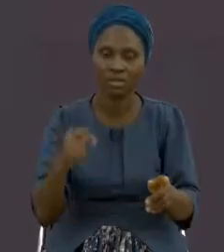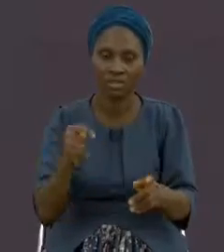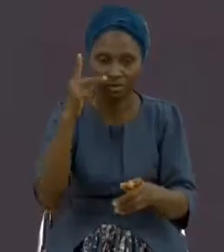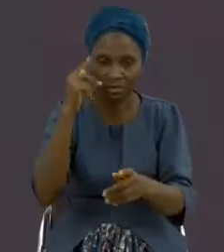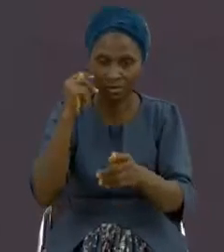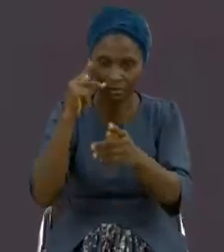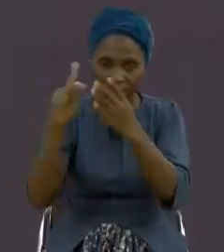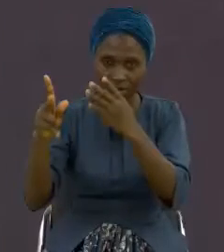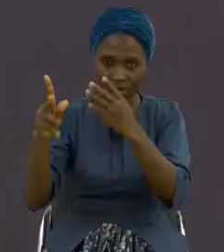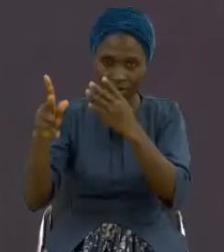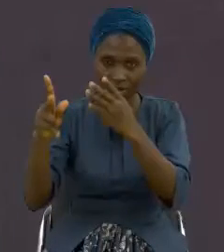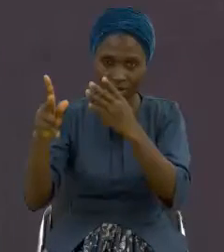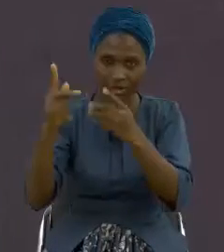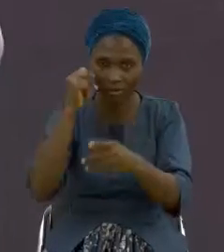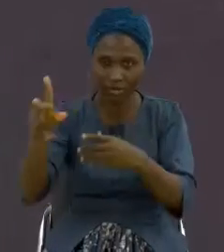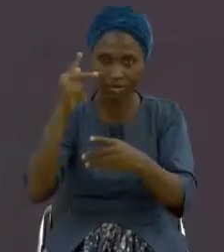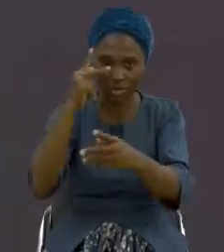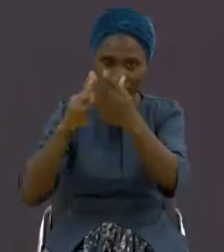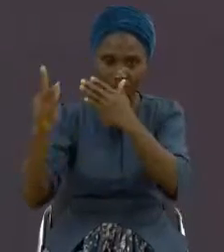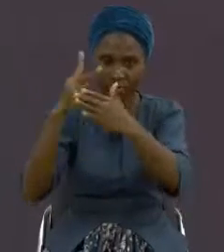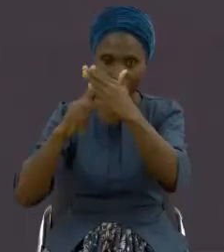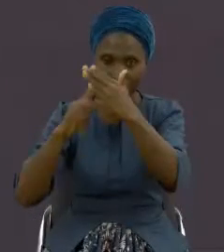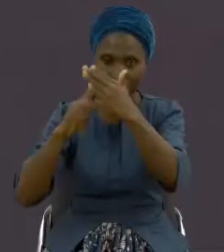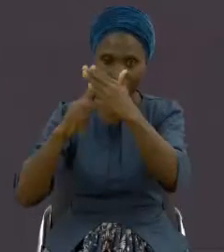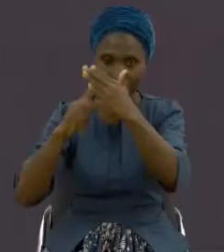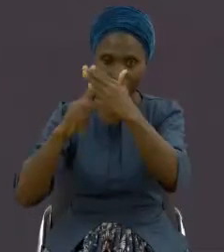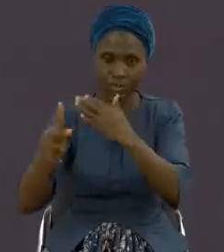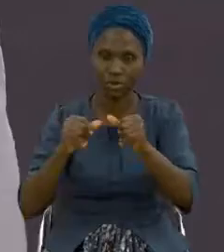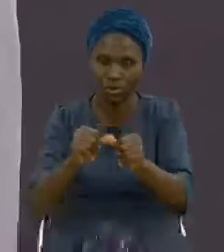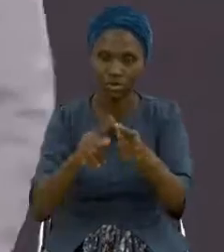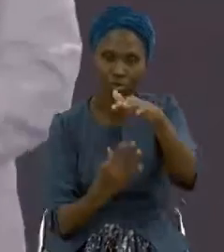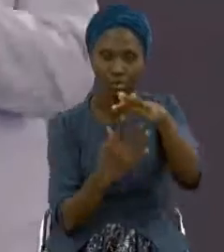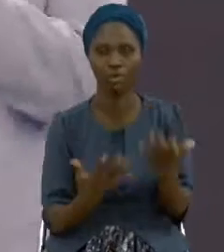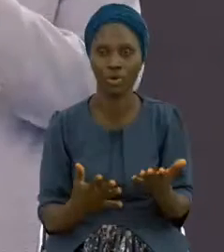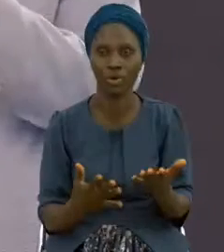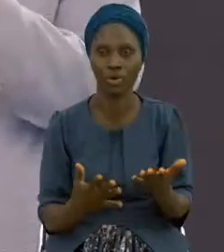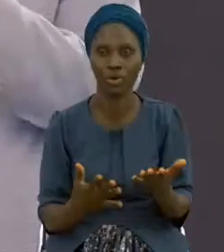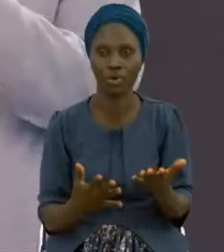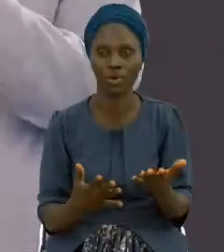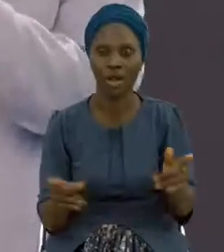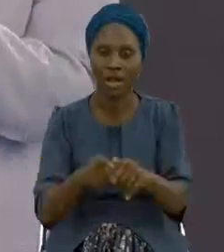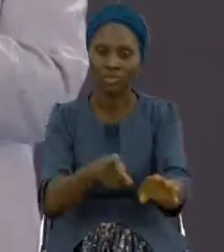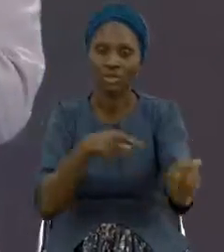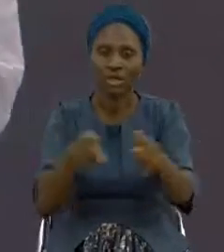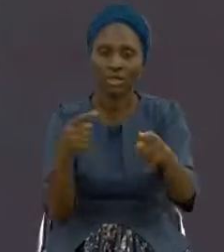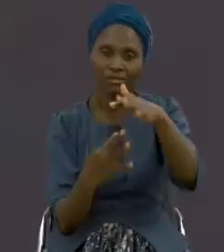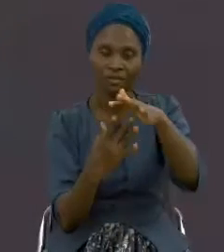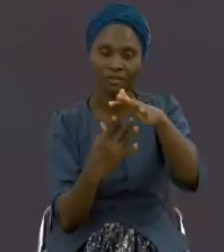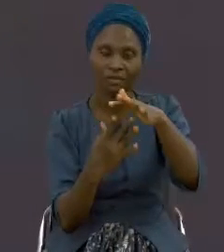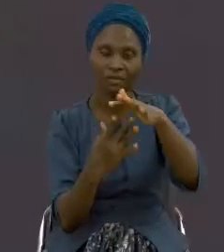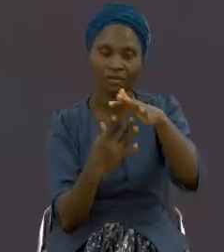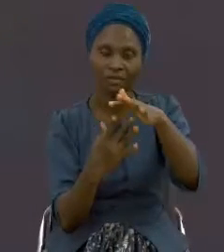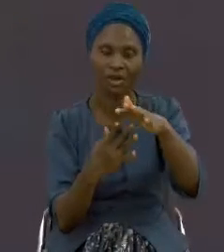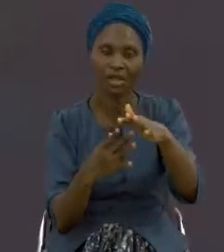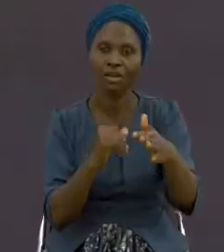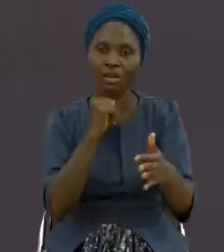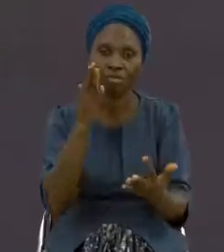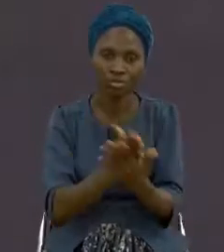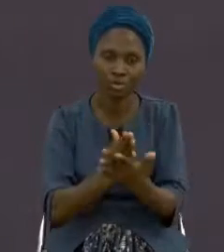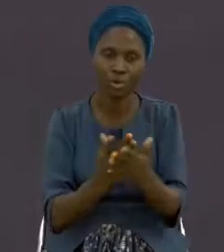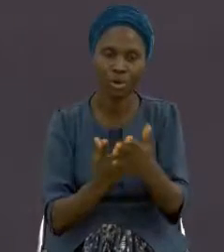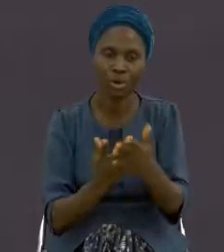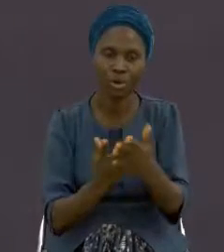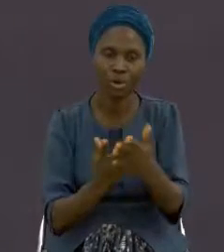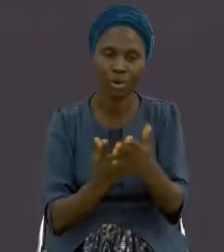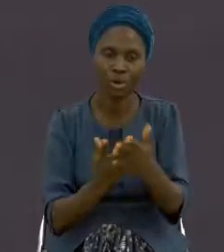fire unquenchable is still burning within me, as much as in me is,